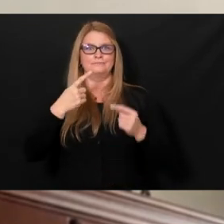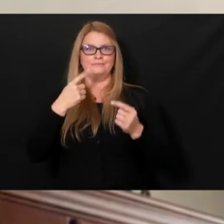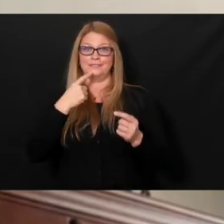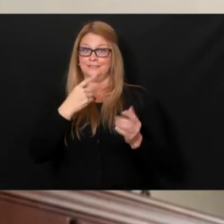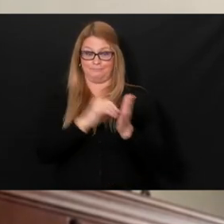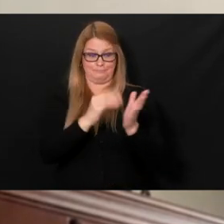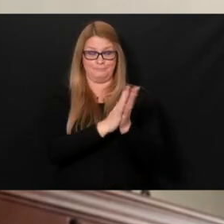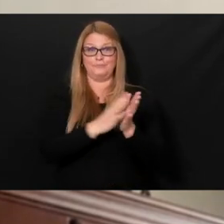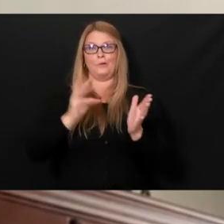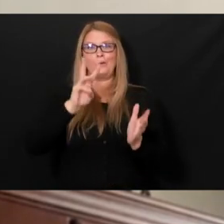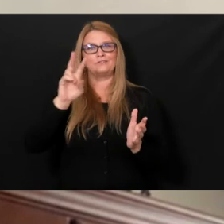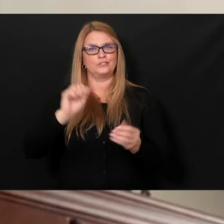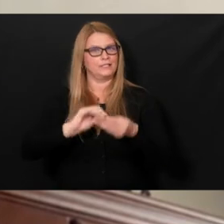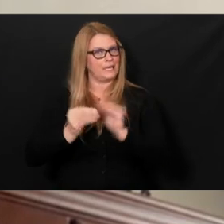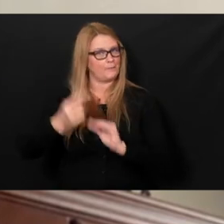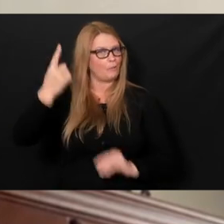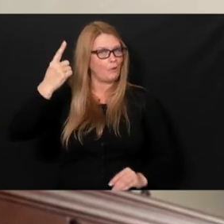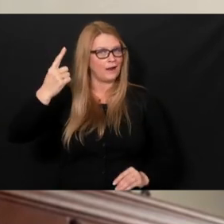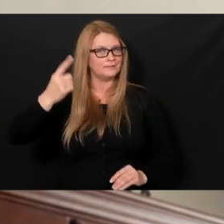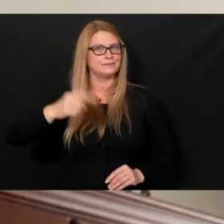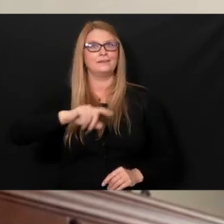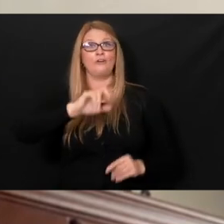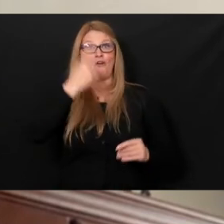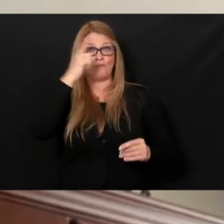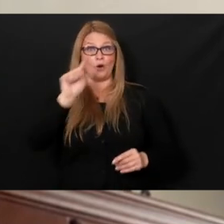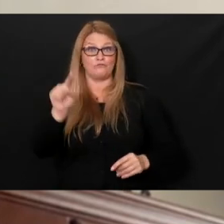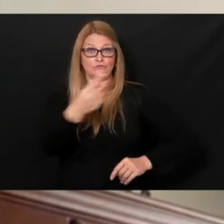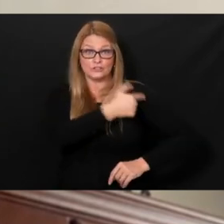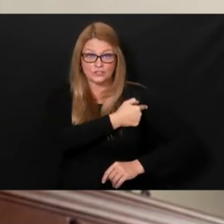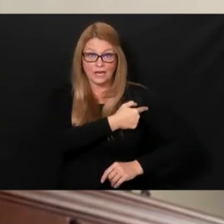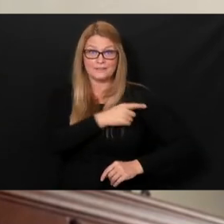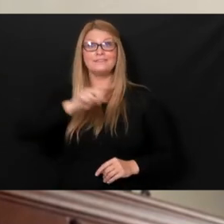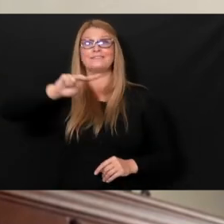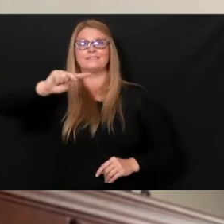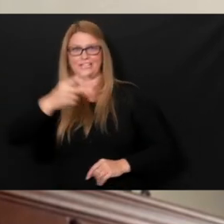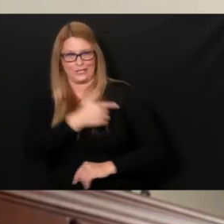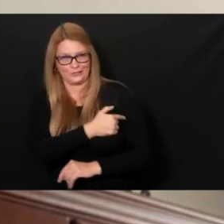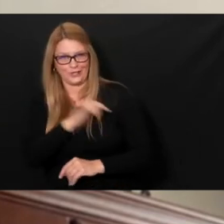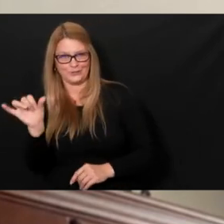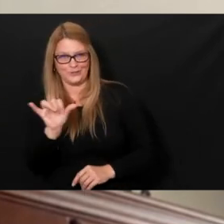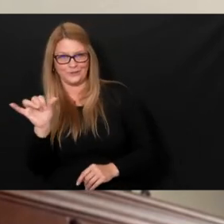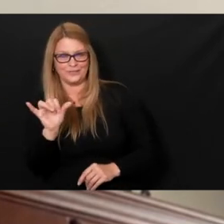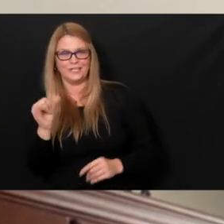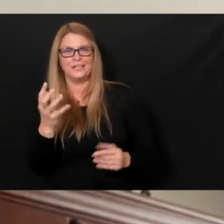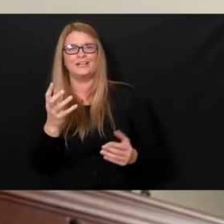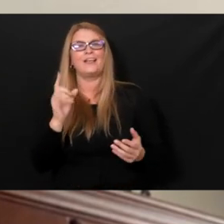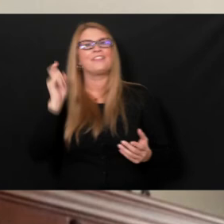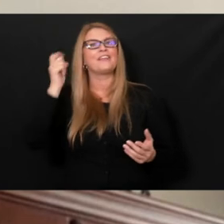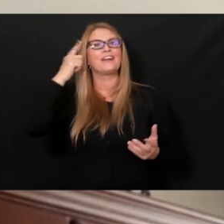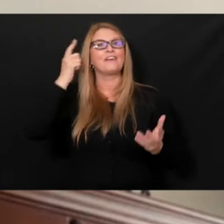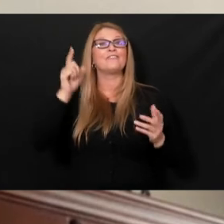second doses administered. We, again, want to thank, as the governor pointed out, all of our